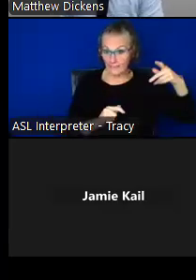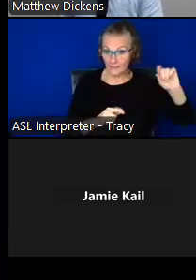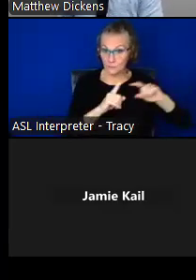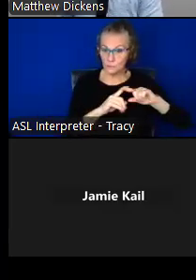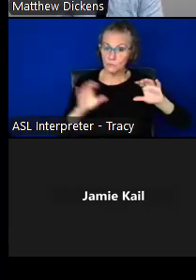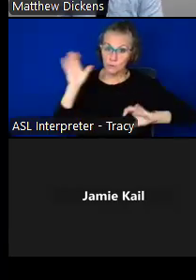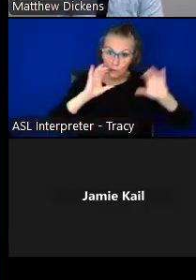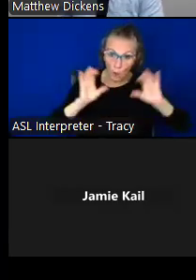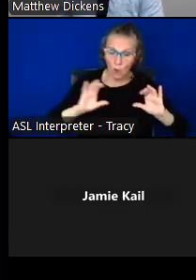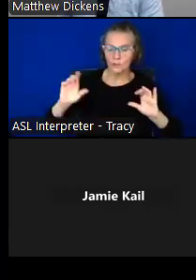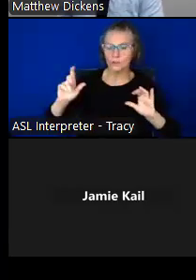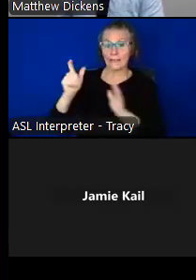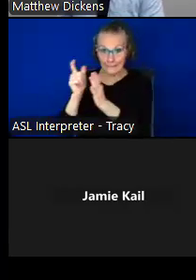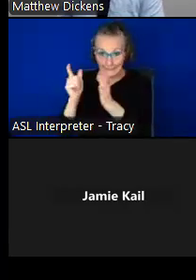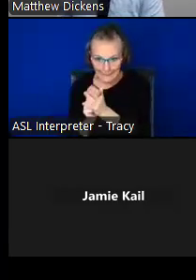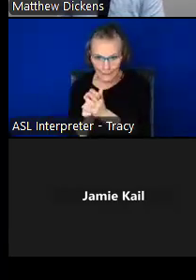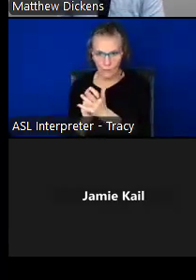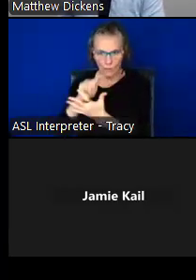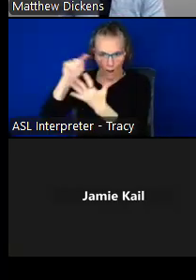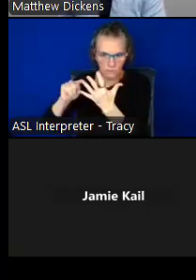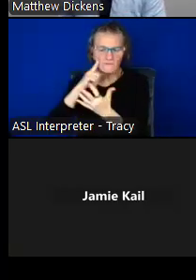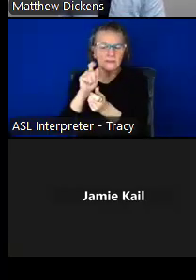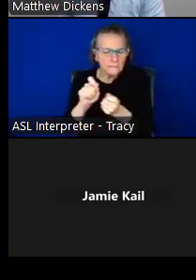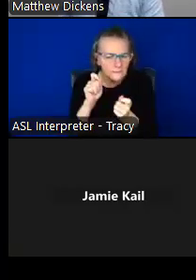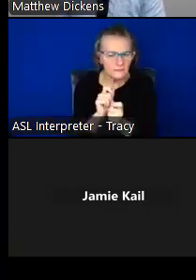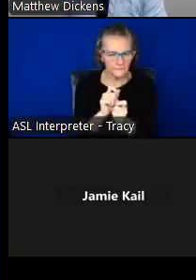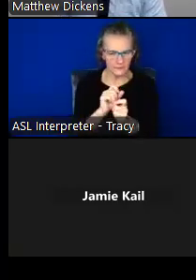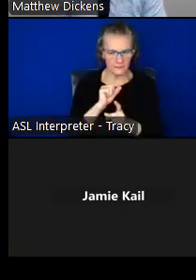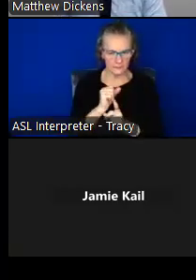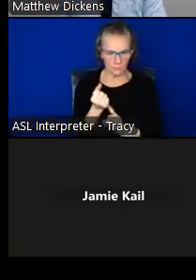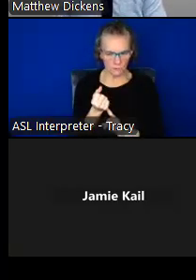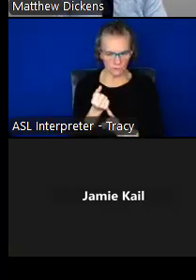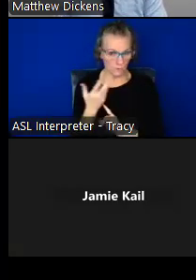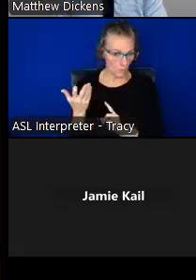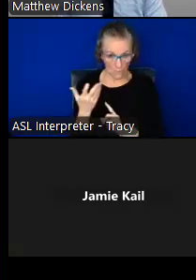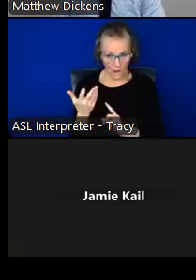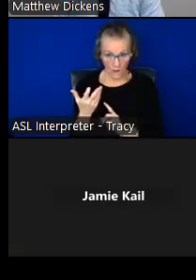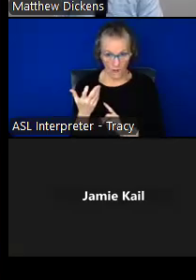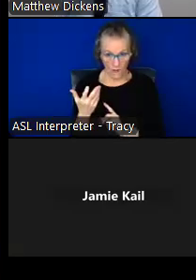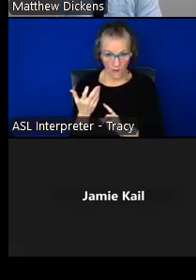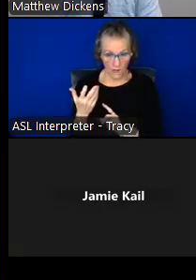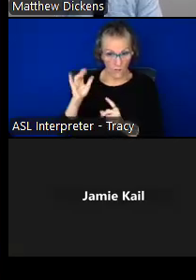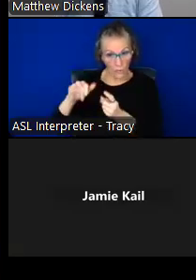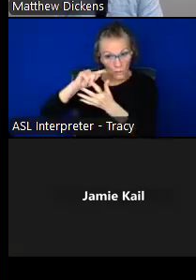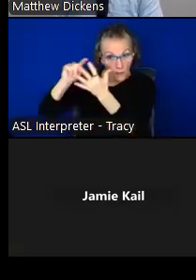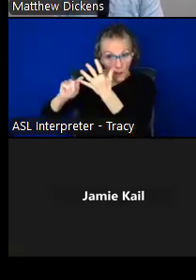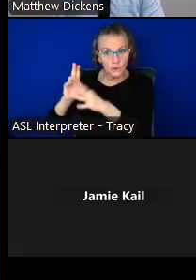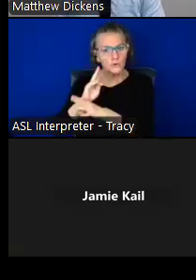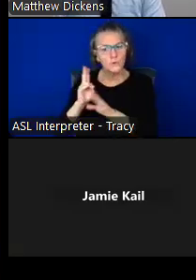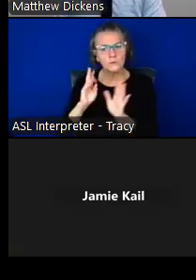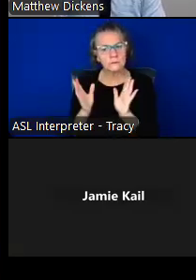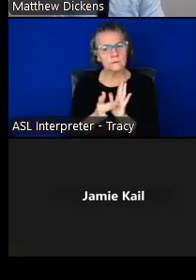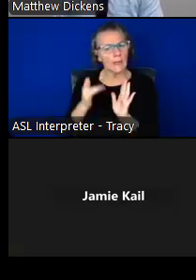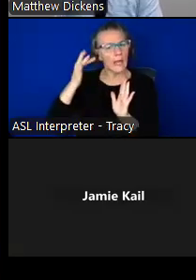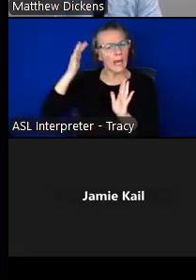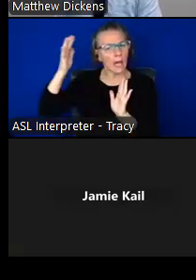legal alternatives in very specific situations. And these legal alternatives are used very